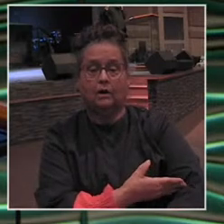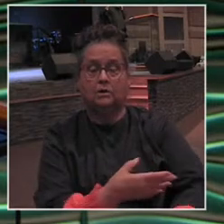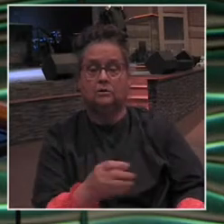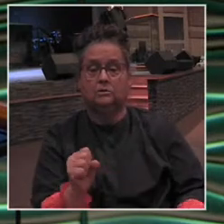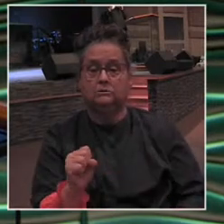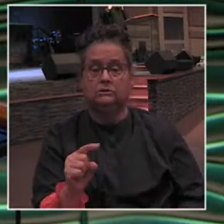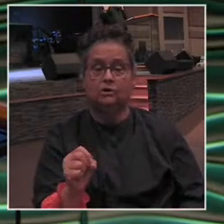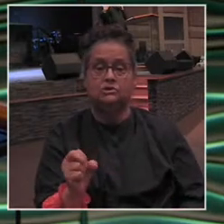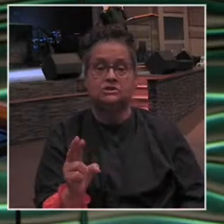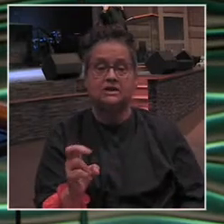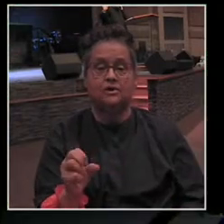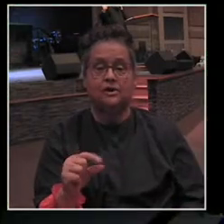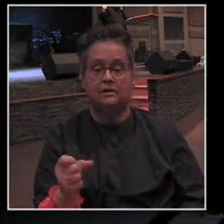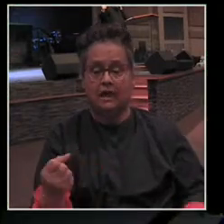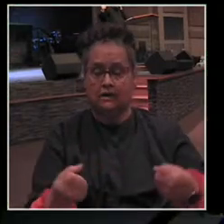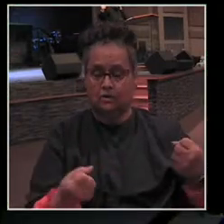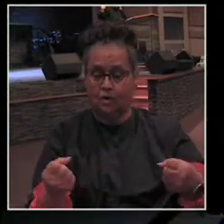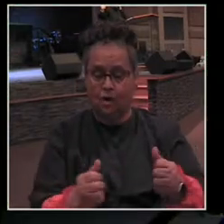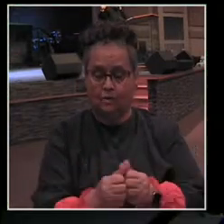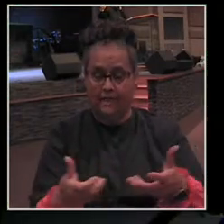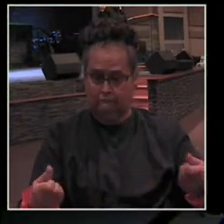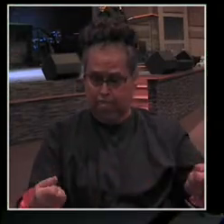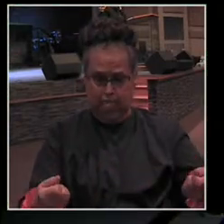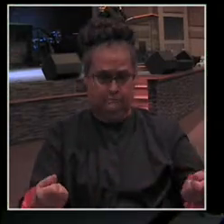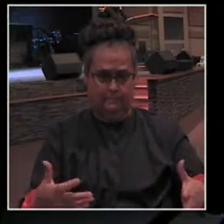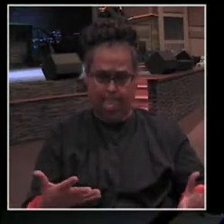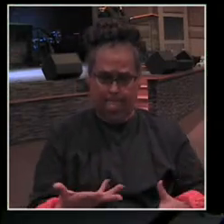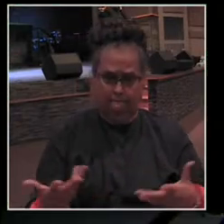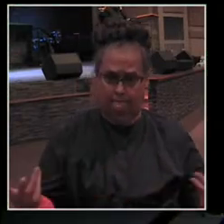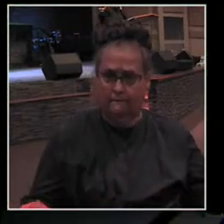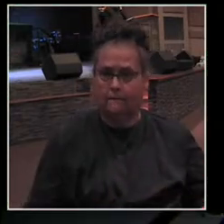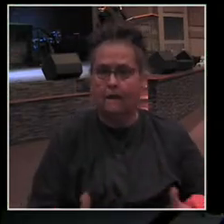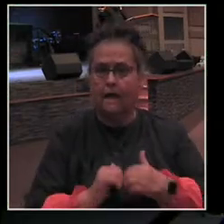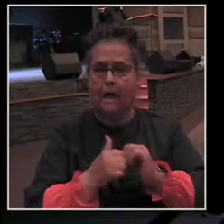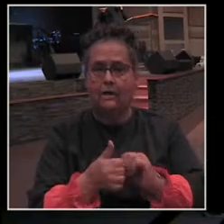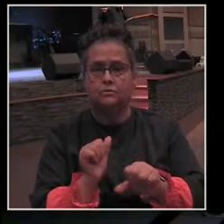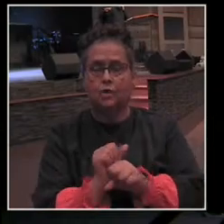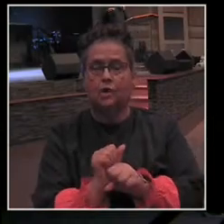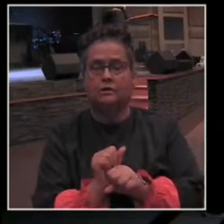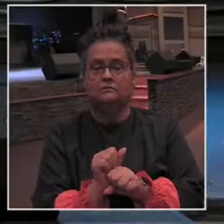steering. It was like a car without a steering wheel. How does that really work?